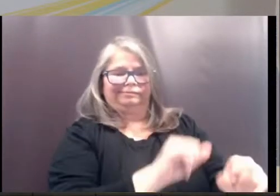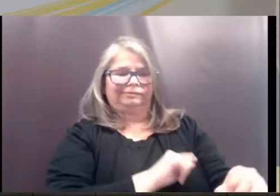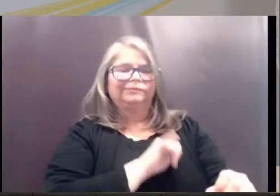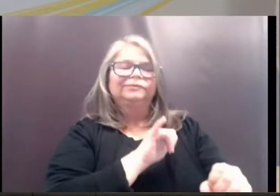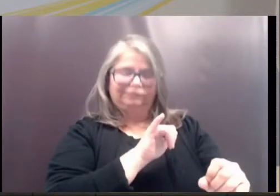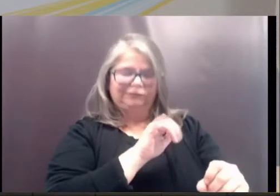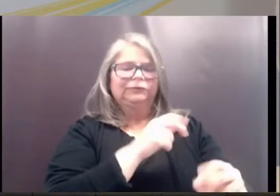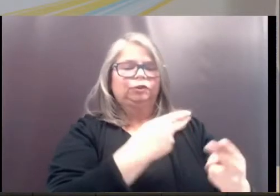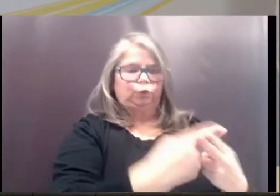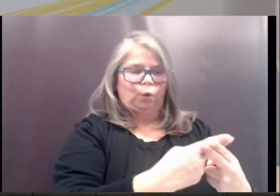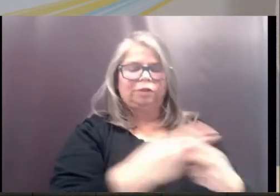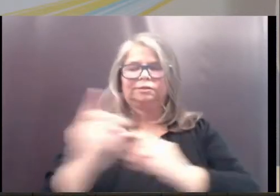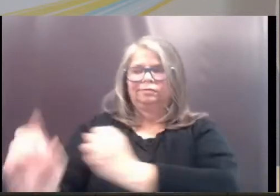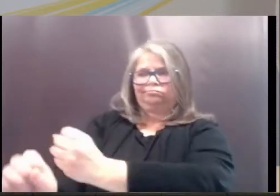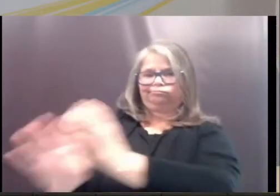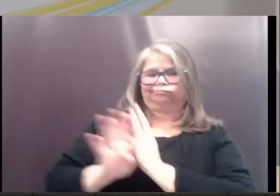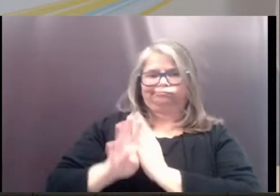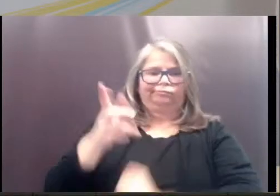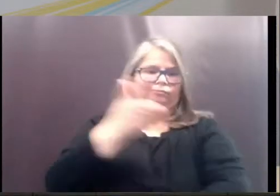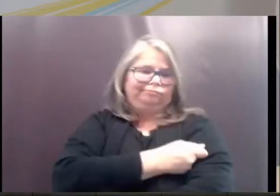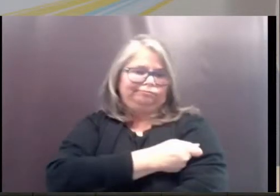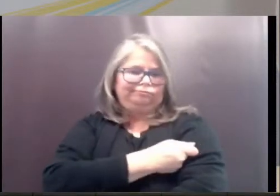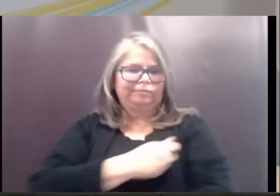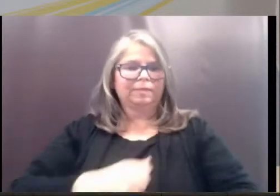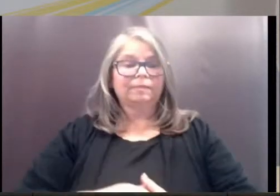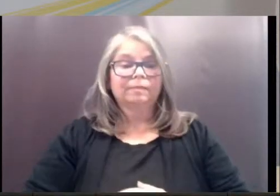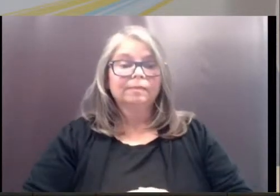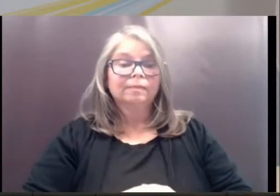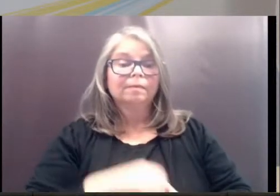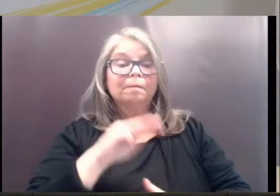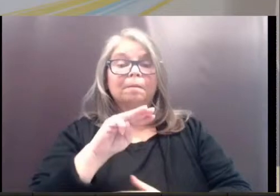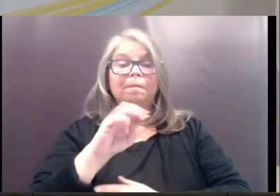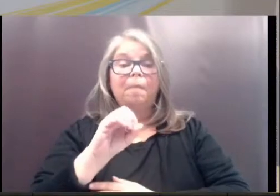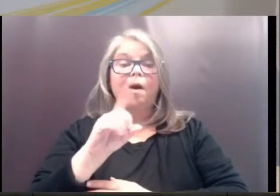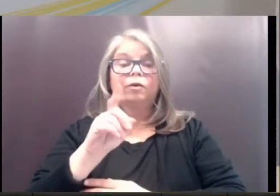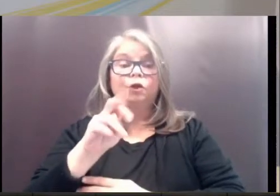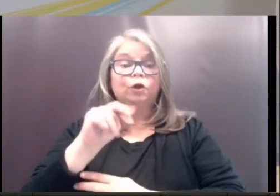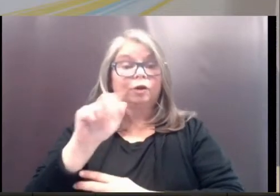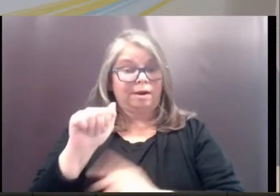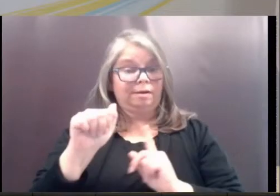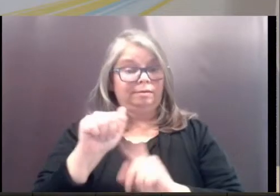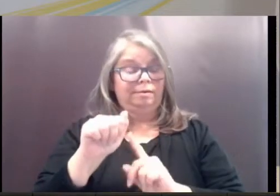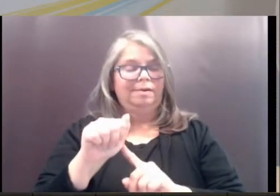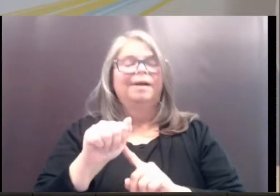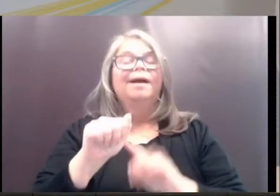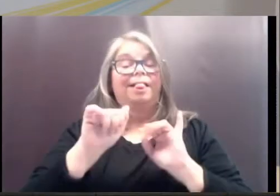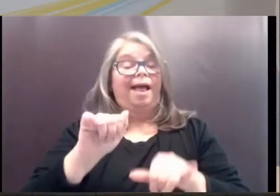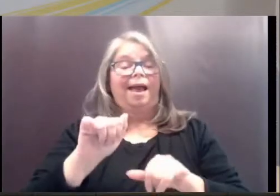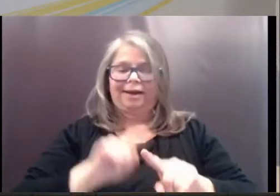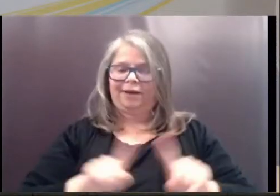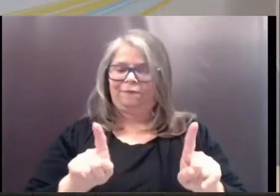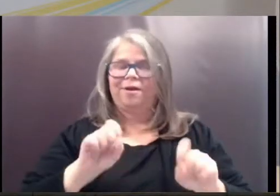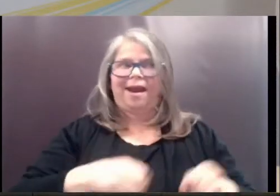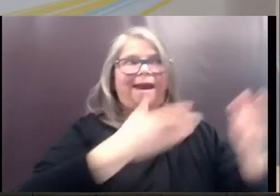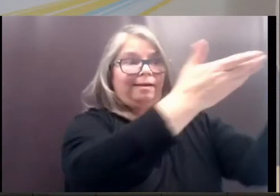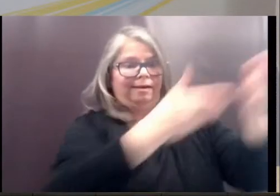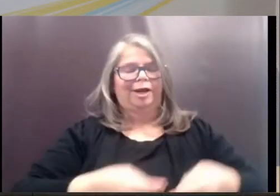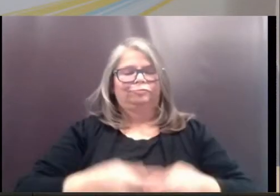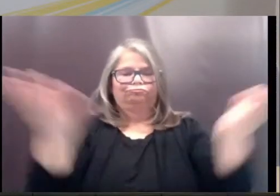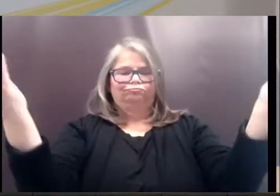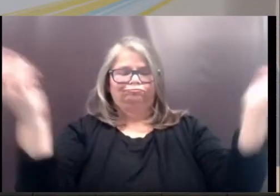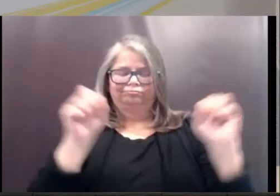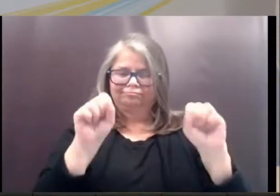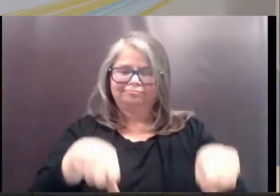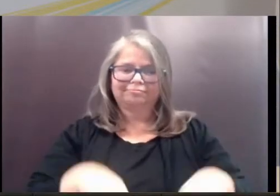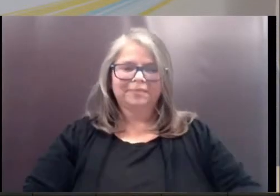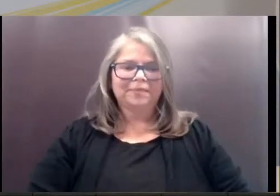then the other product can be moved out more easily. So we